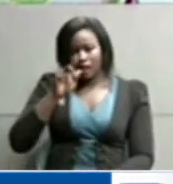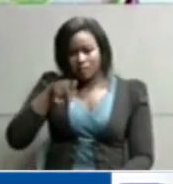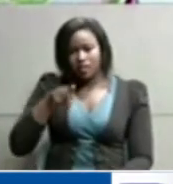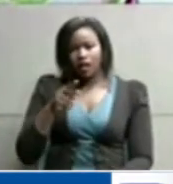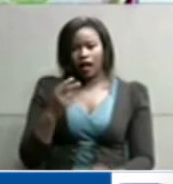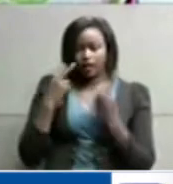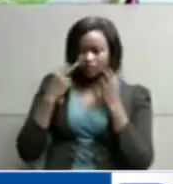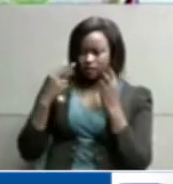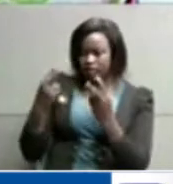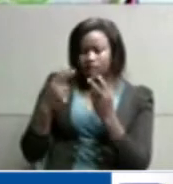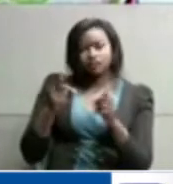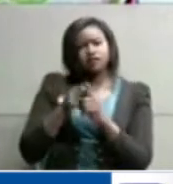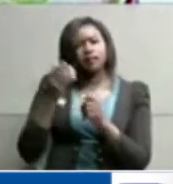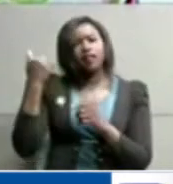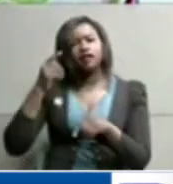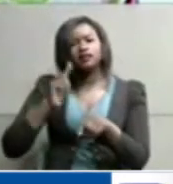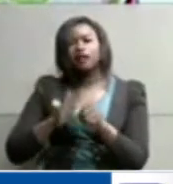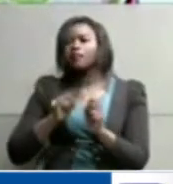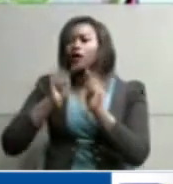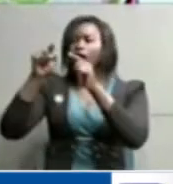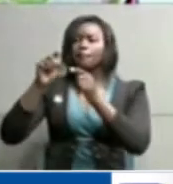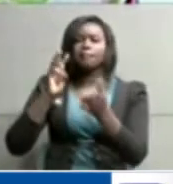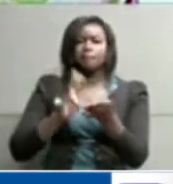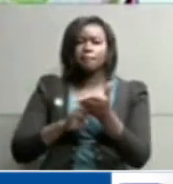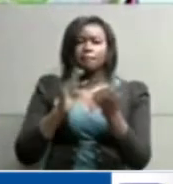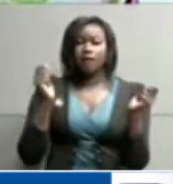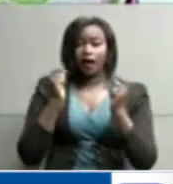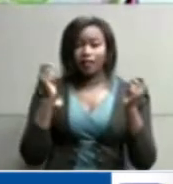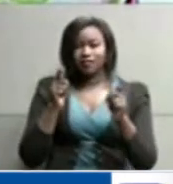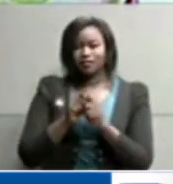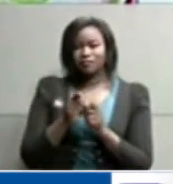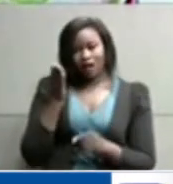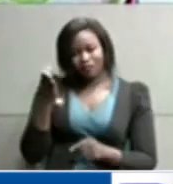And the other day when I was in Mbare, I saw them there.